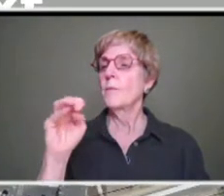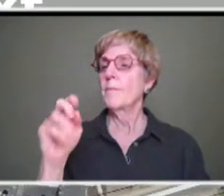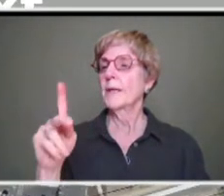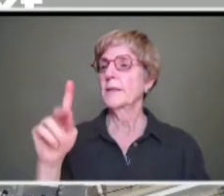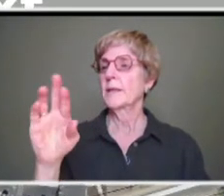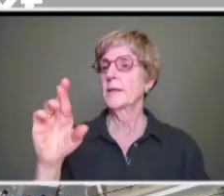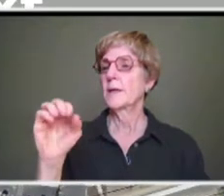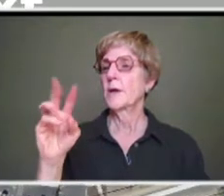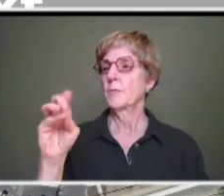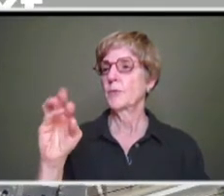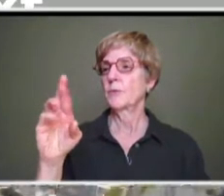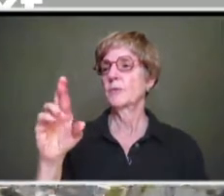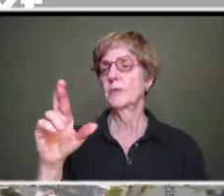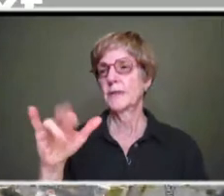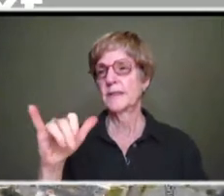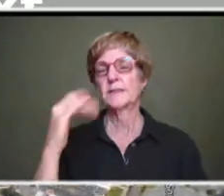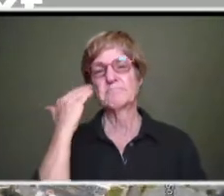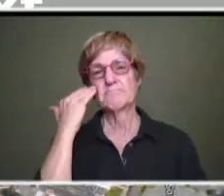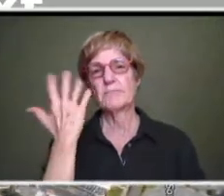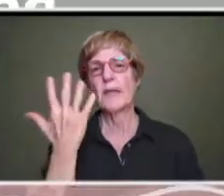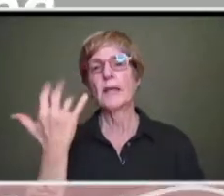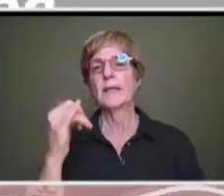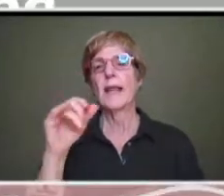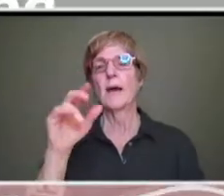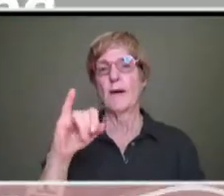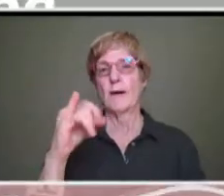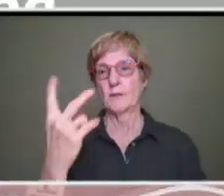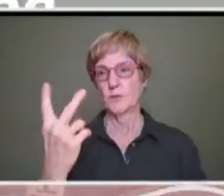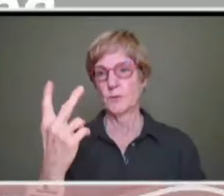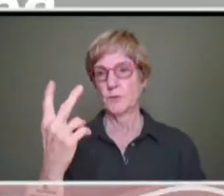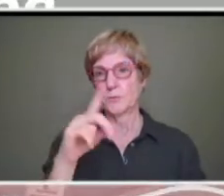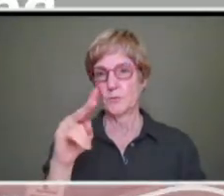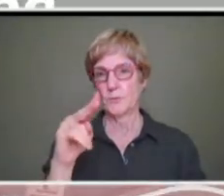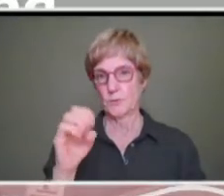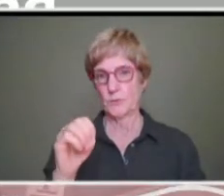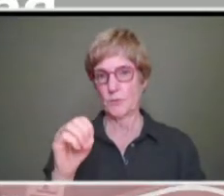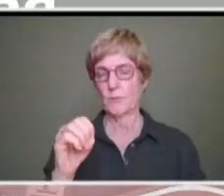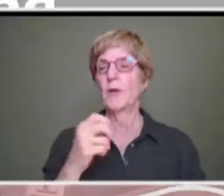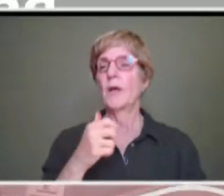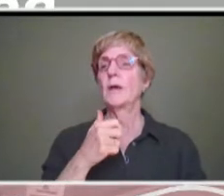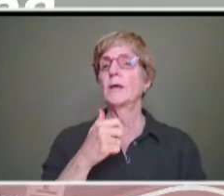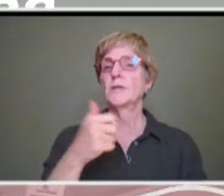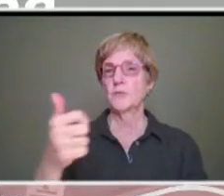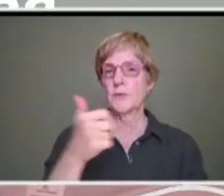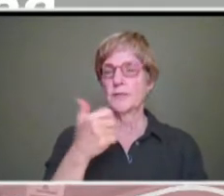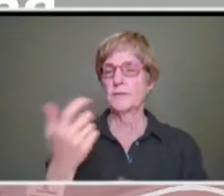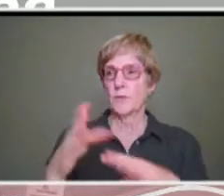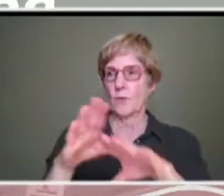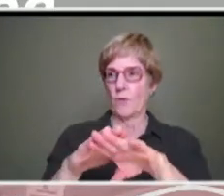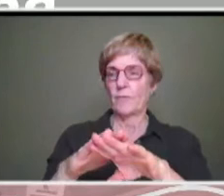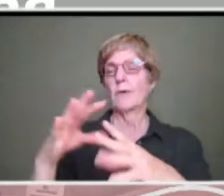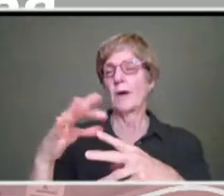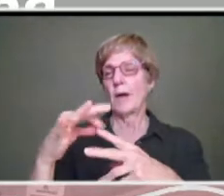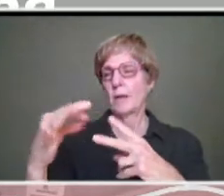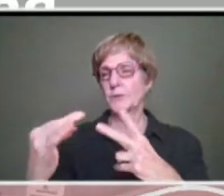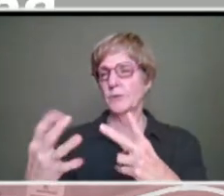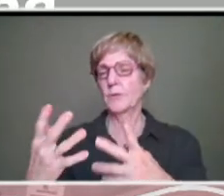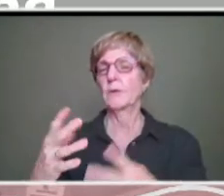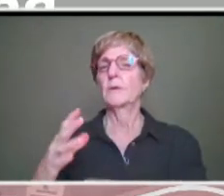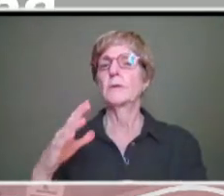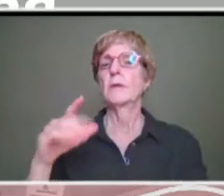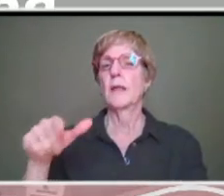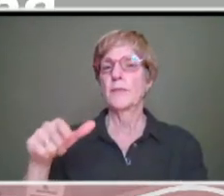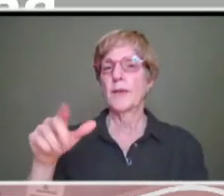are likely familiar with current zoning is I2 with Transit supportive overlay or transport of optional uh on the site